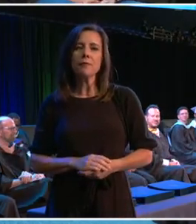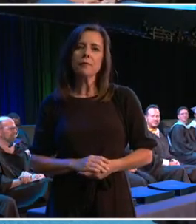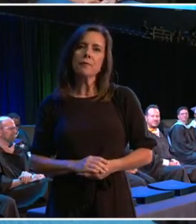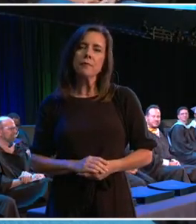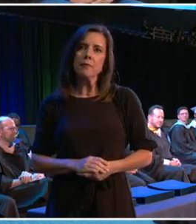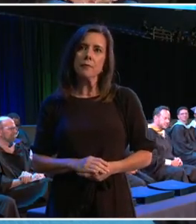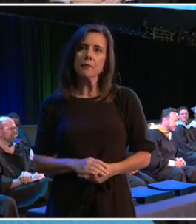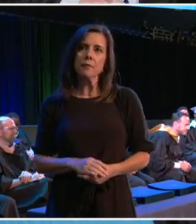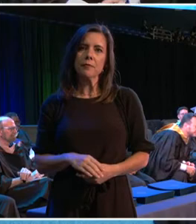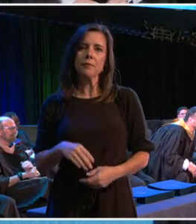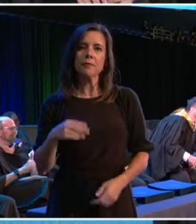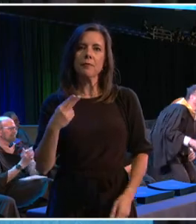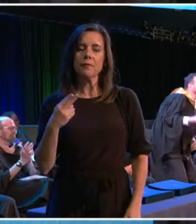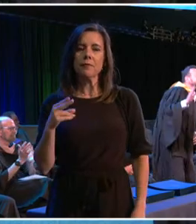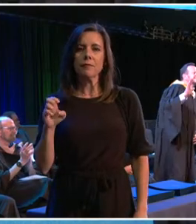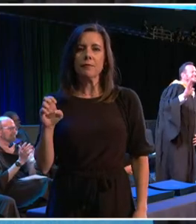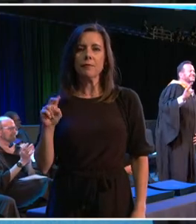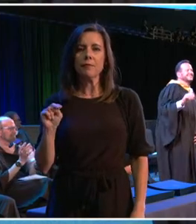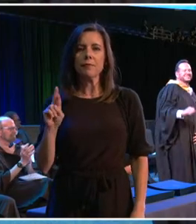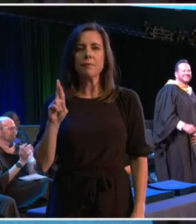Mr. Scott Henry,